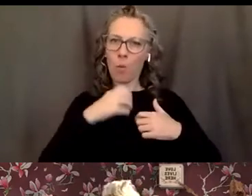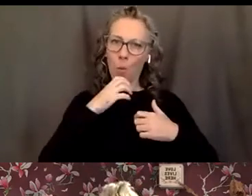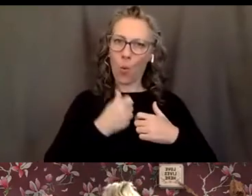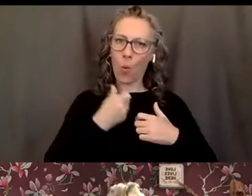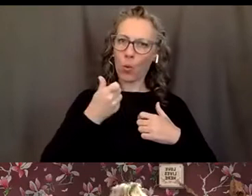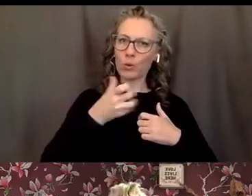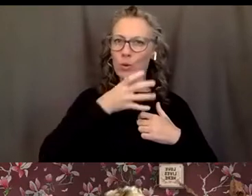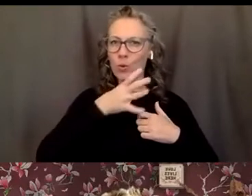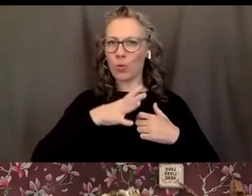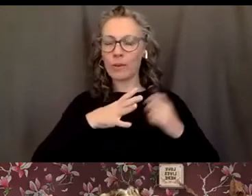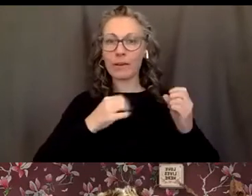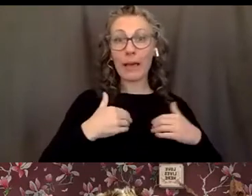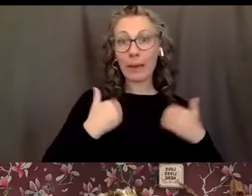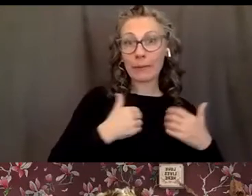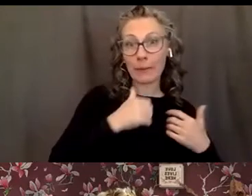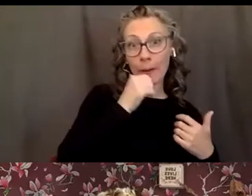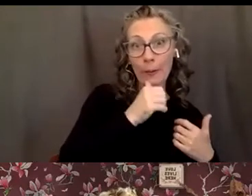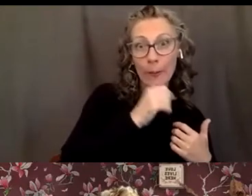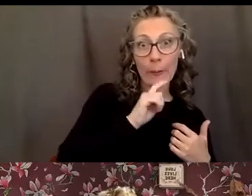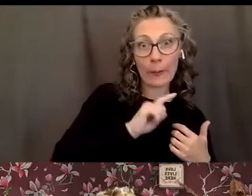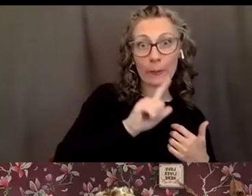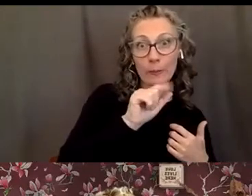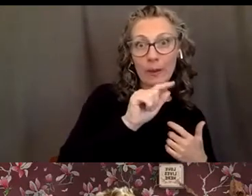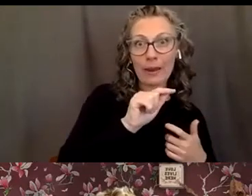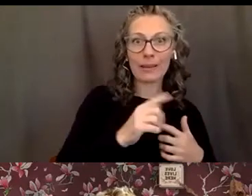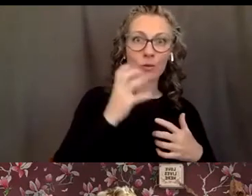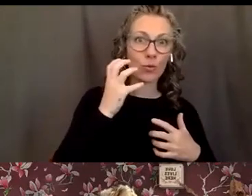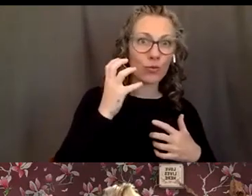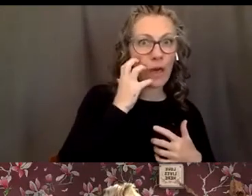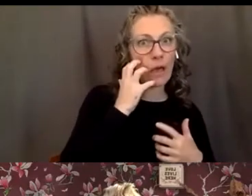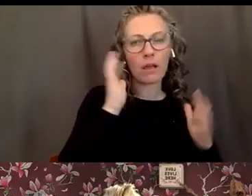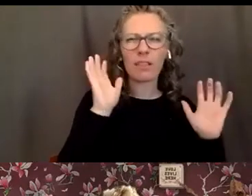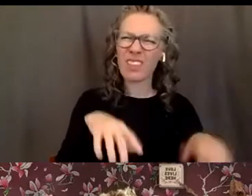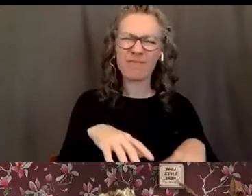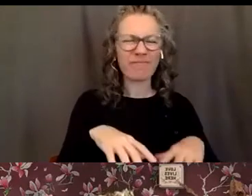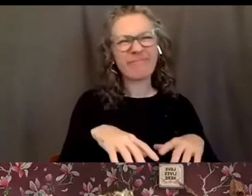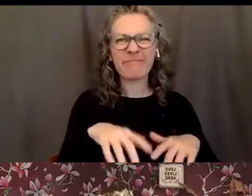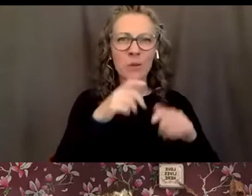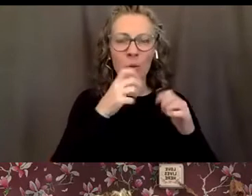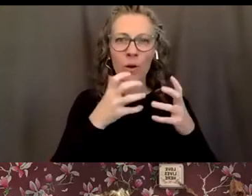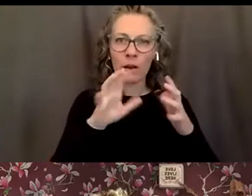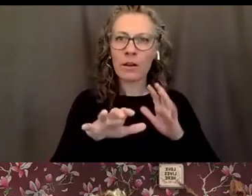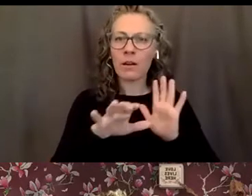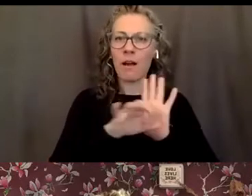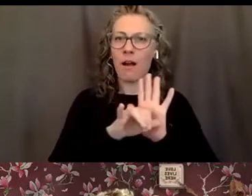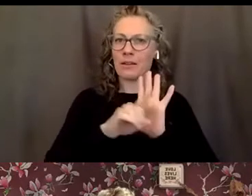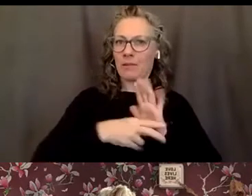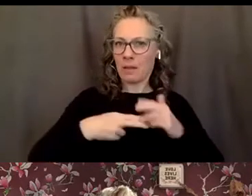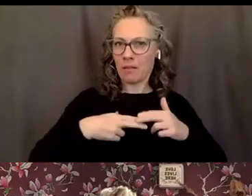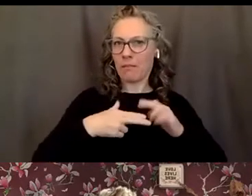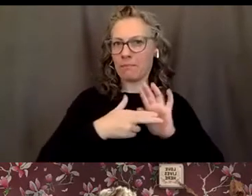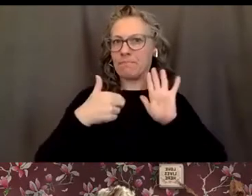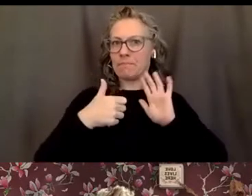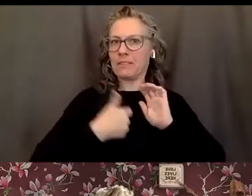young 20-year-old girl, who's too fat or something. Of course, they all come with spiritual